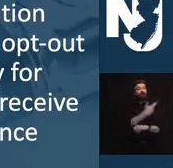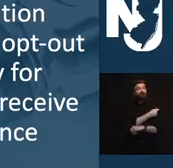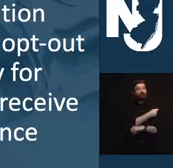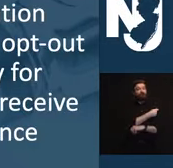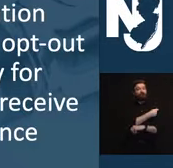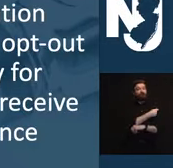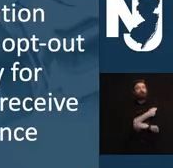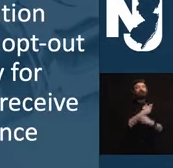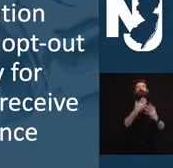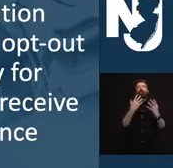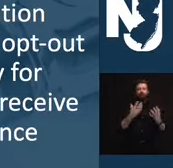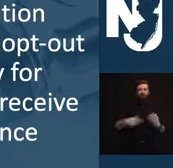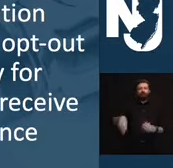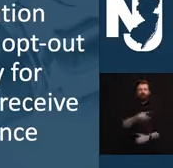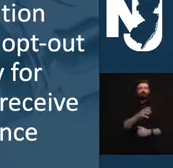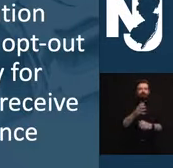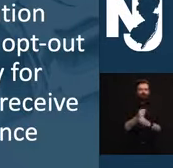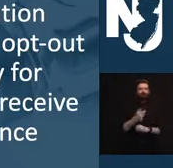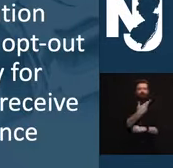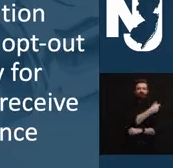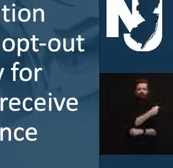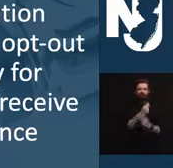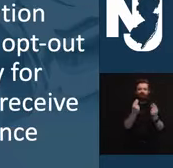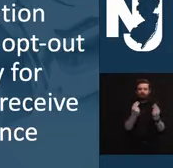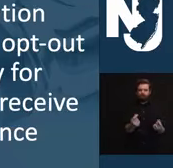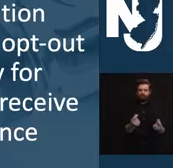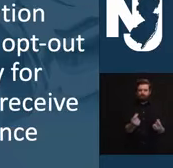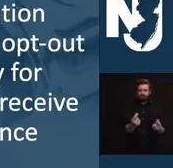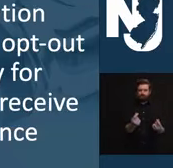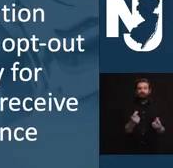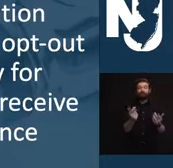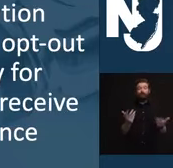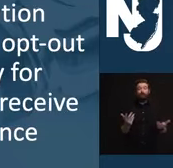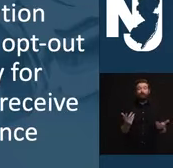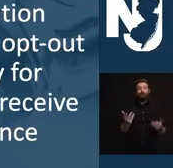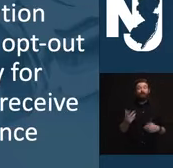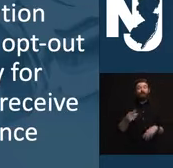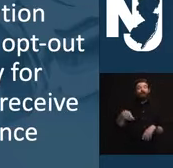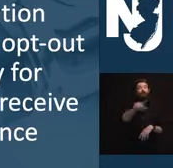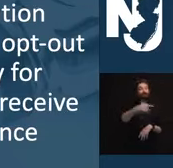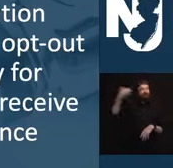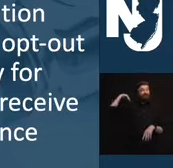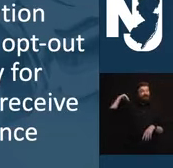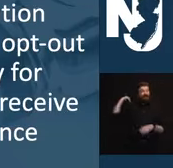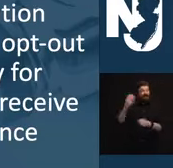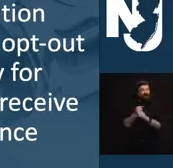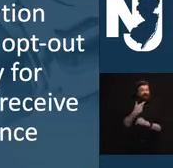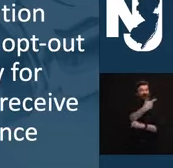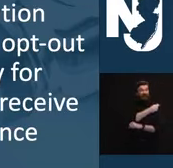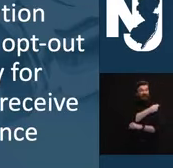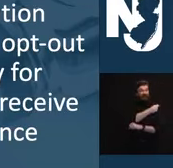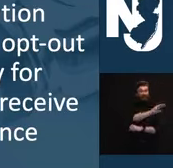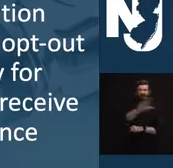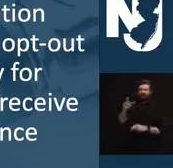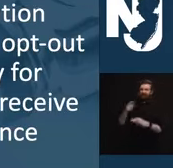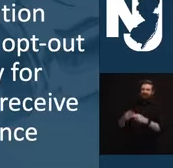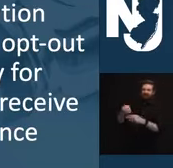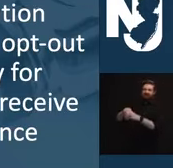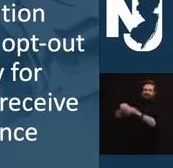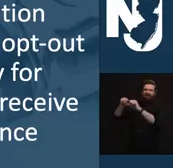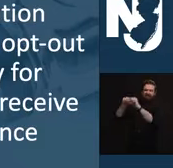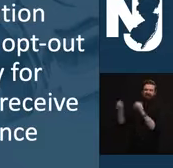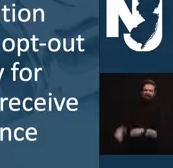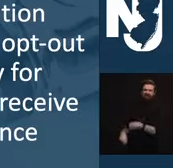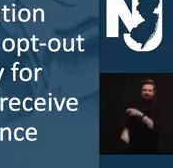manner possible, on the proper timetable, and without logistical or bureaucratic hurdles in the way. This is